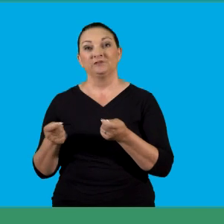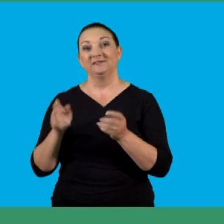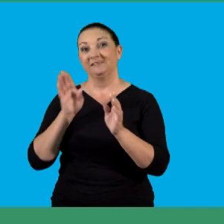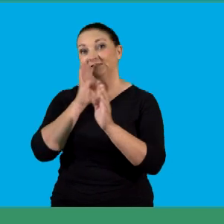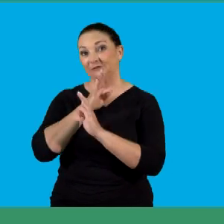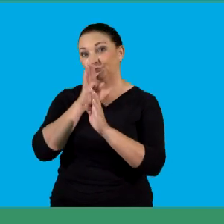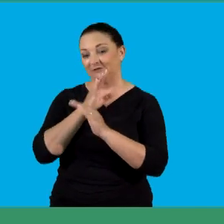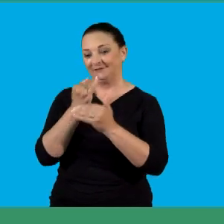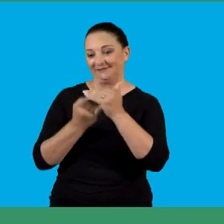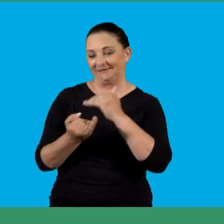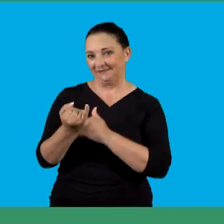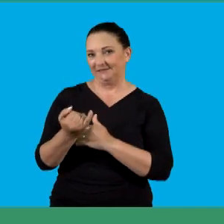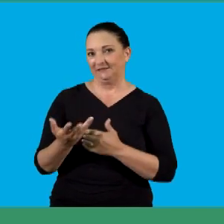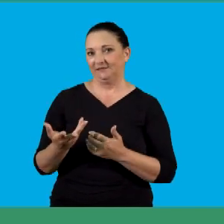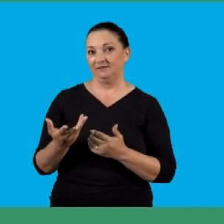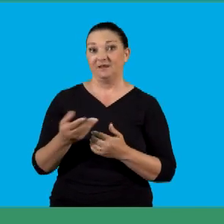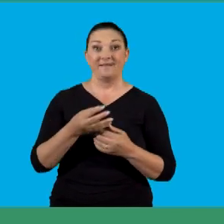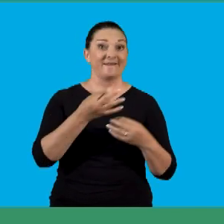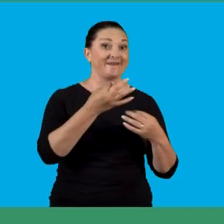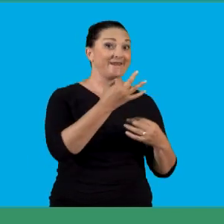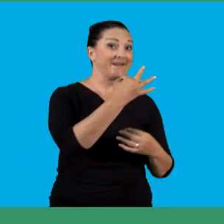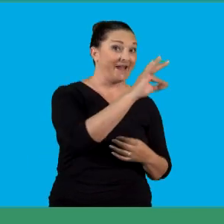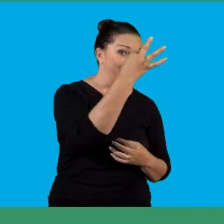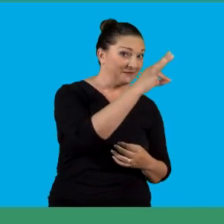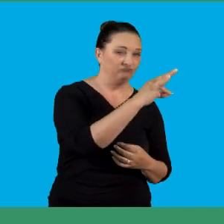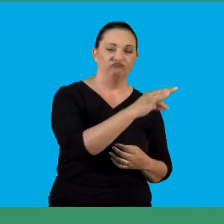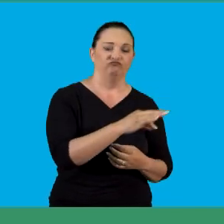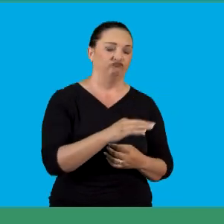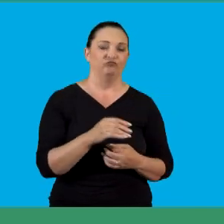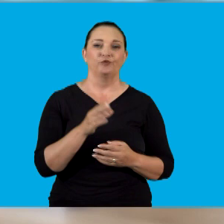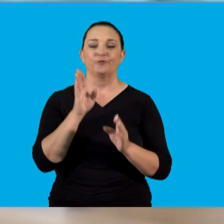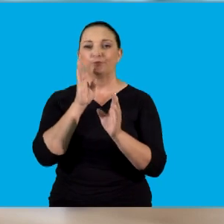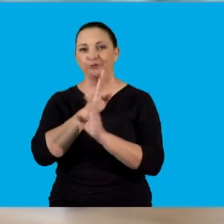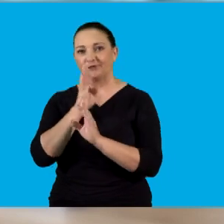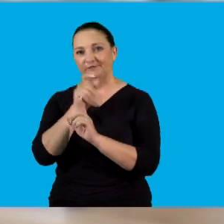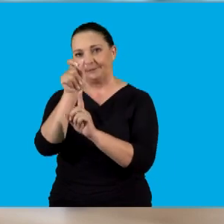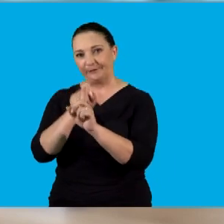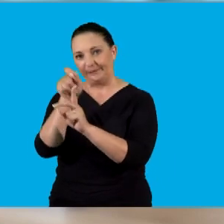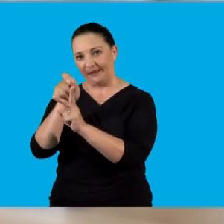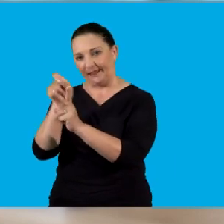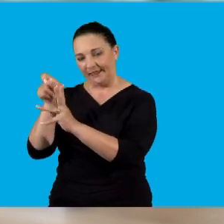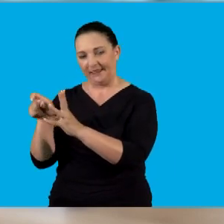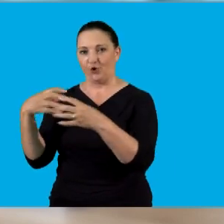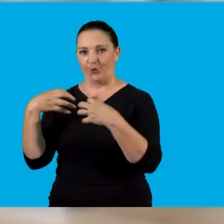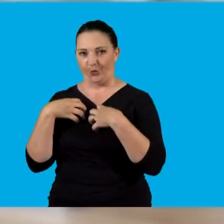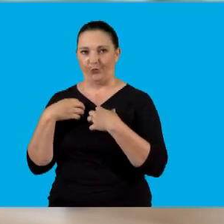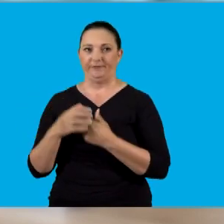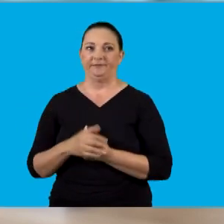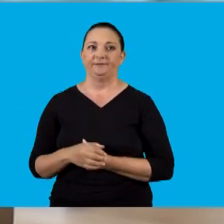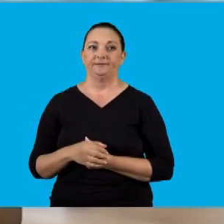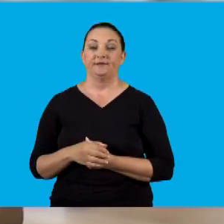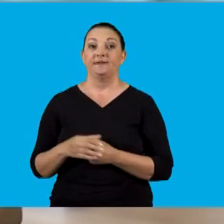here there are businesses that are owned and controlled by private individuals, not the government himself, but